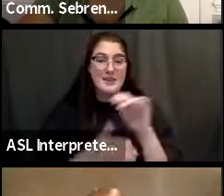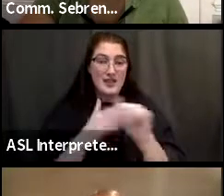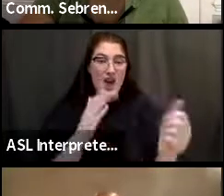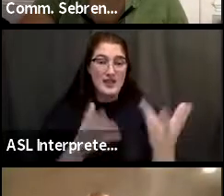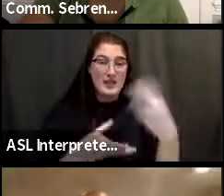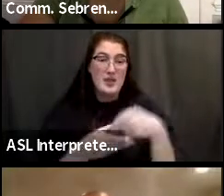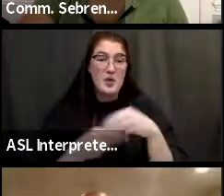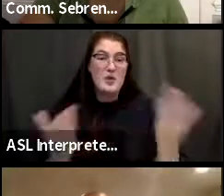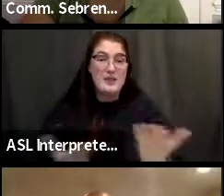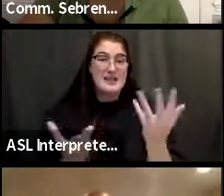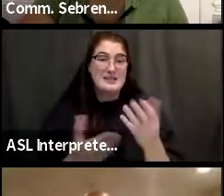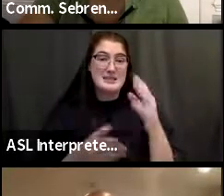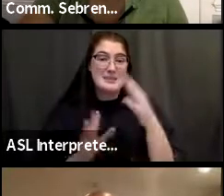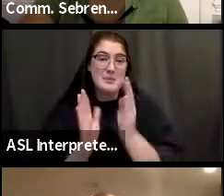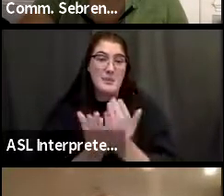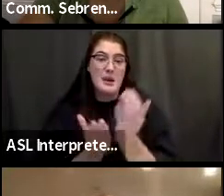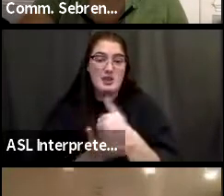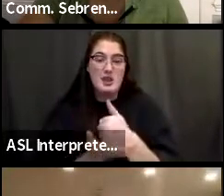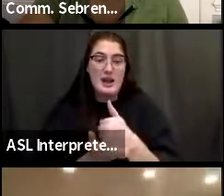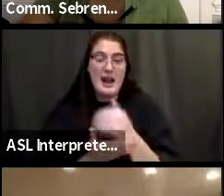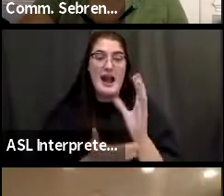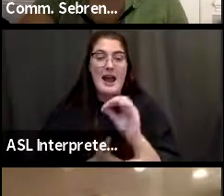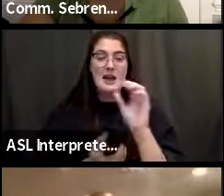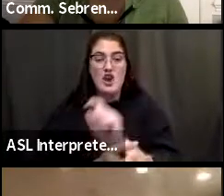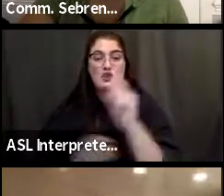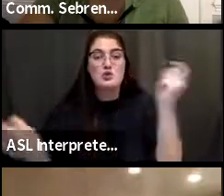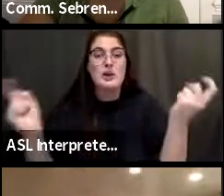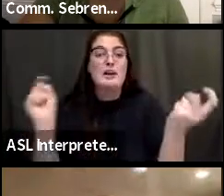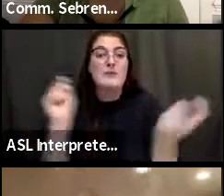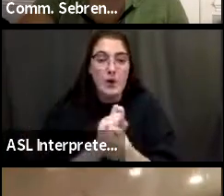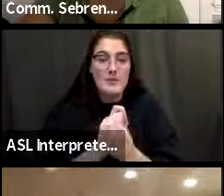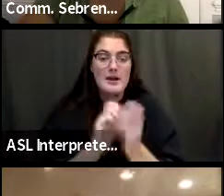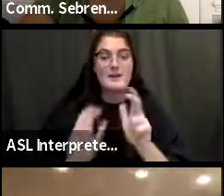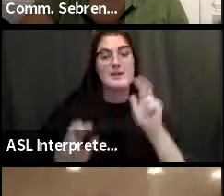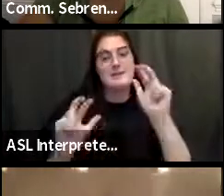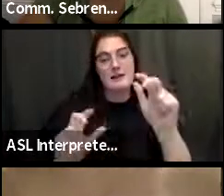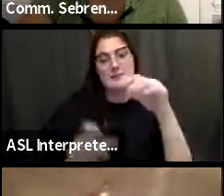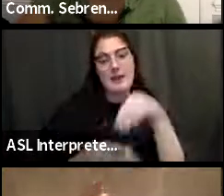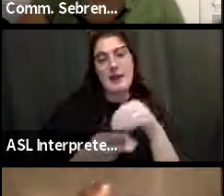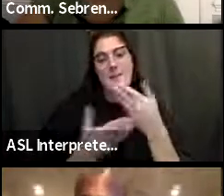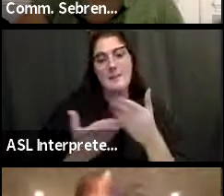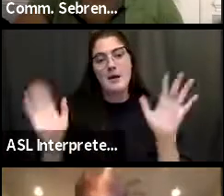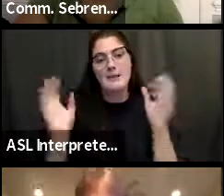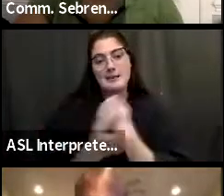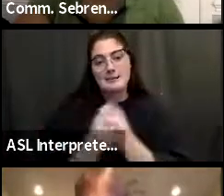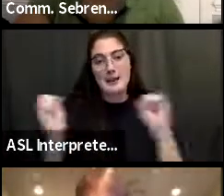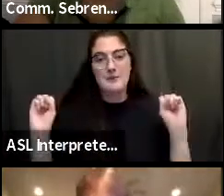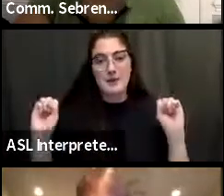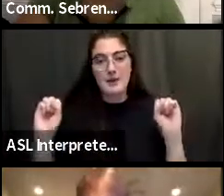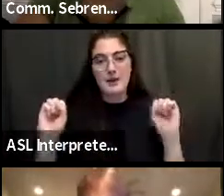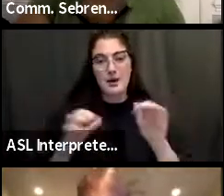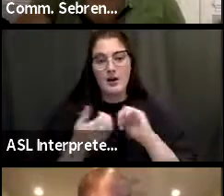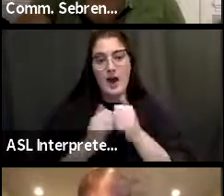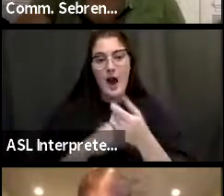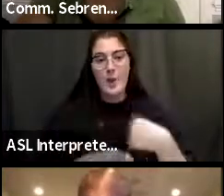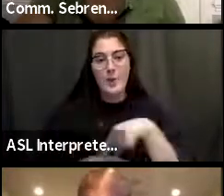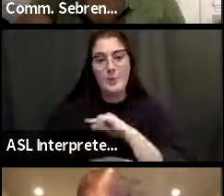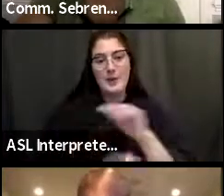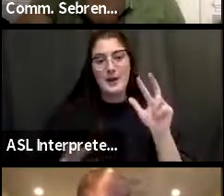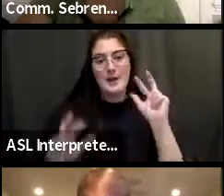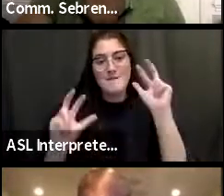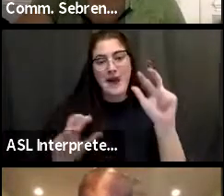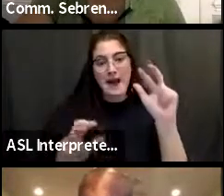and a transformative investment in public safety and how we invest in